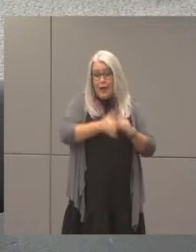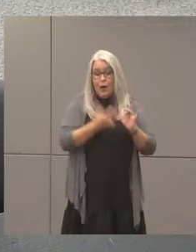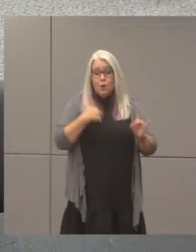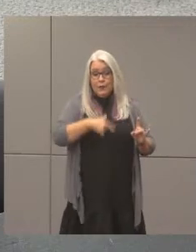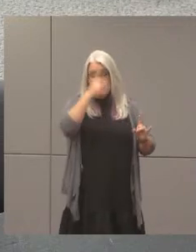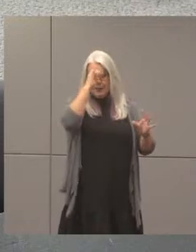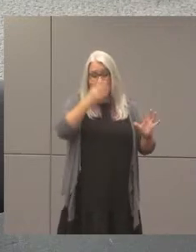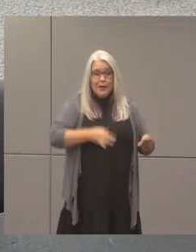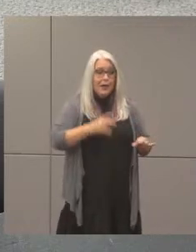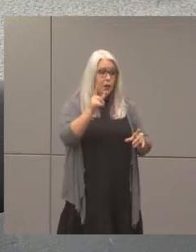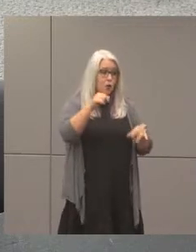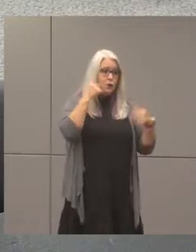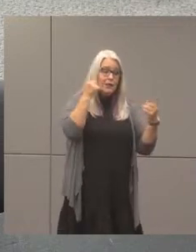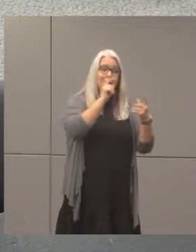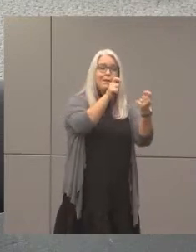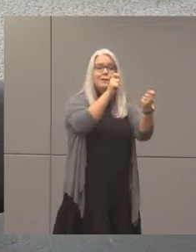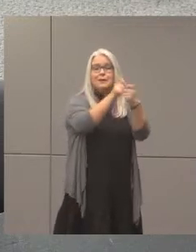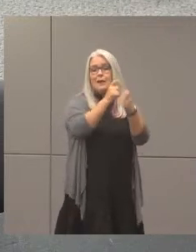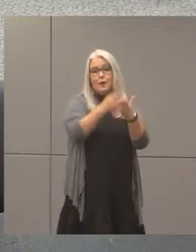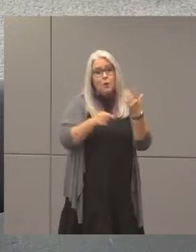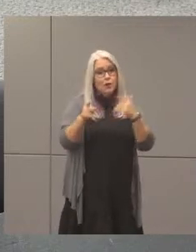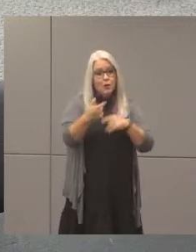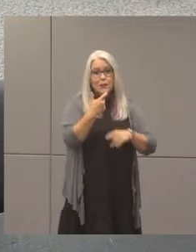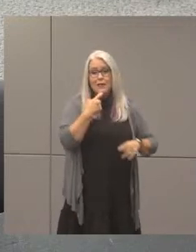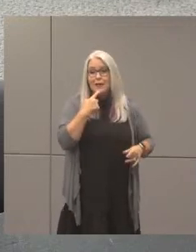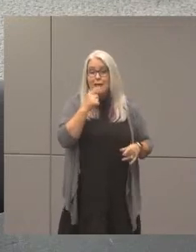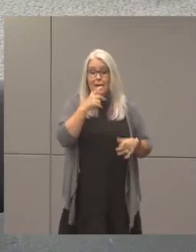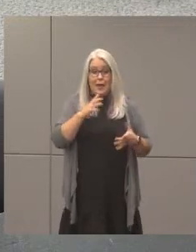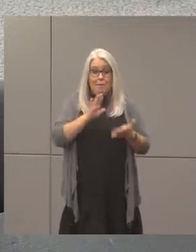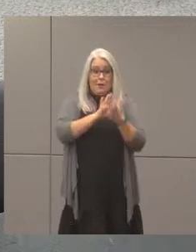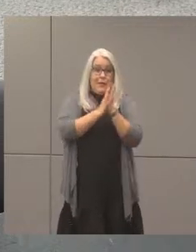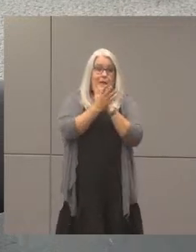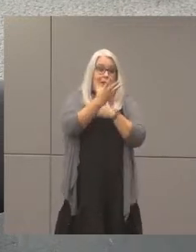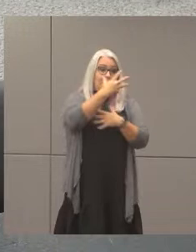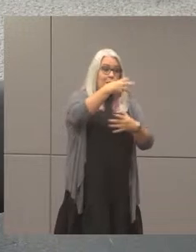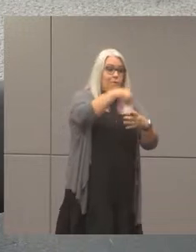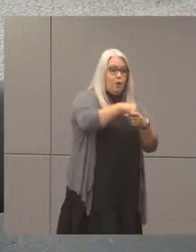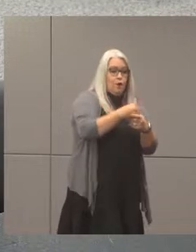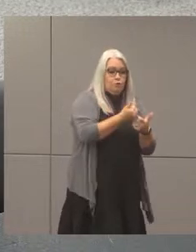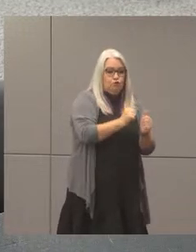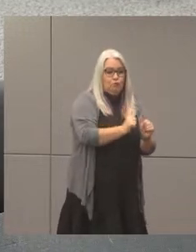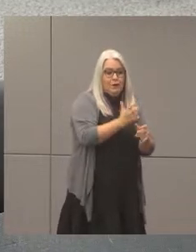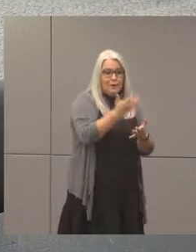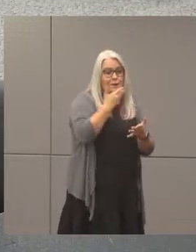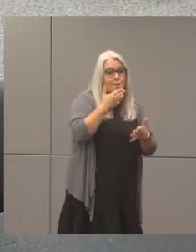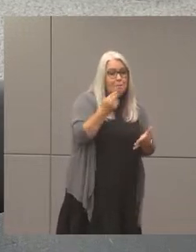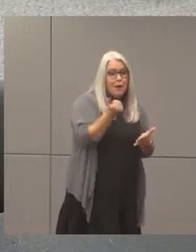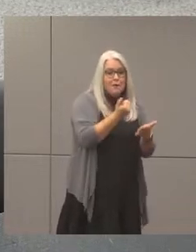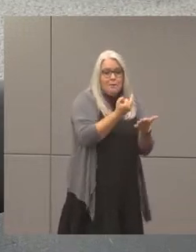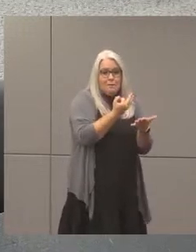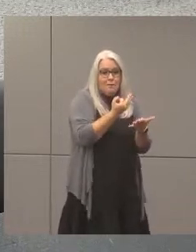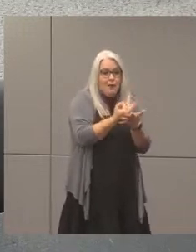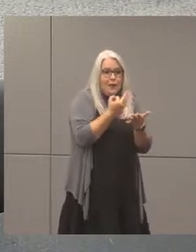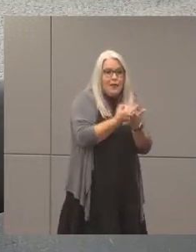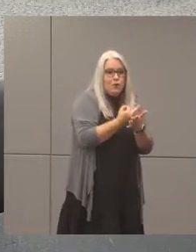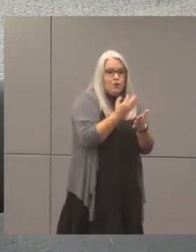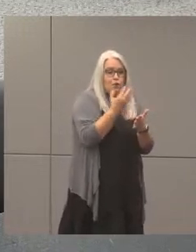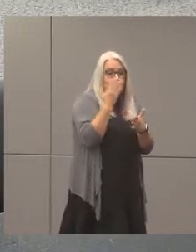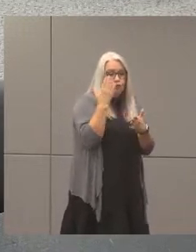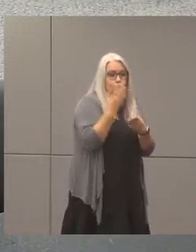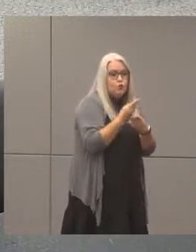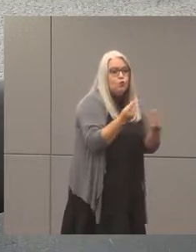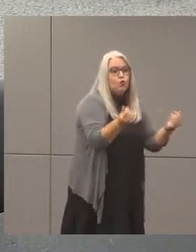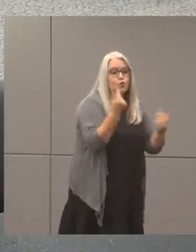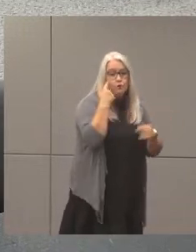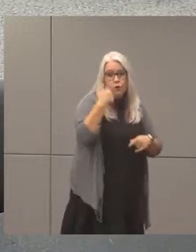I understand exactly what you guys are saying, and I became involved in this just to try to get the best financial outcome for the college.